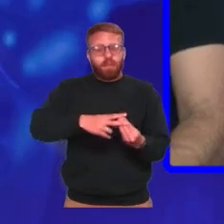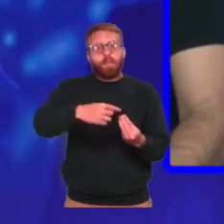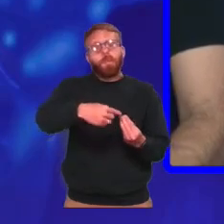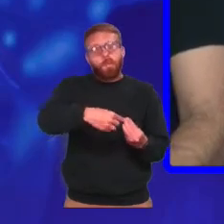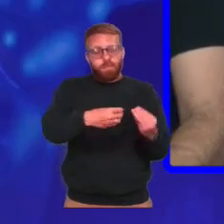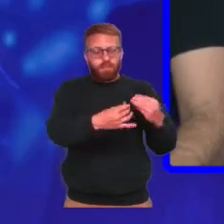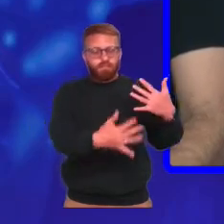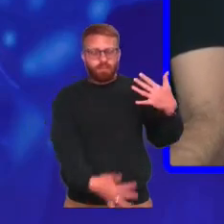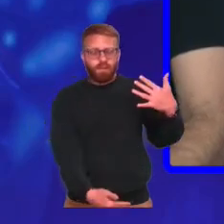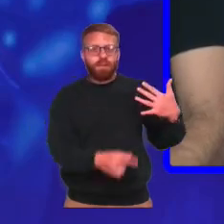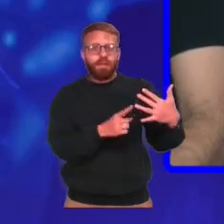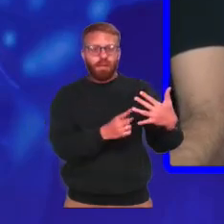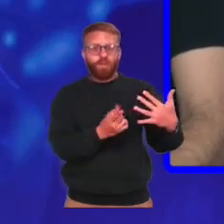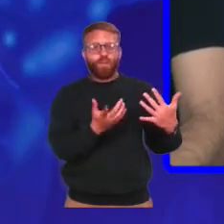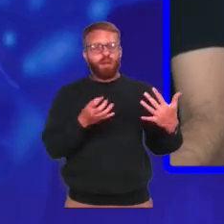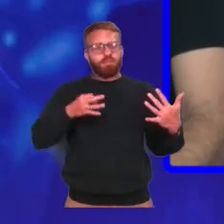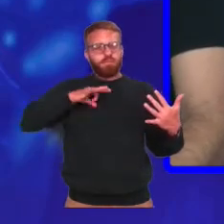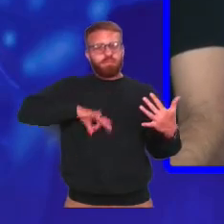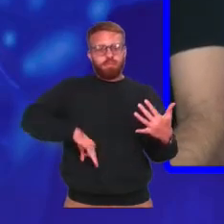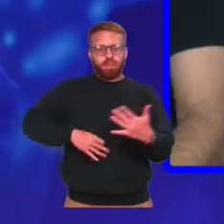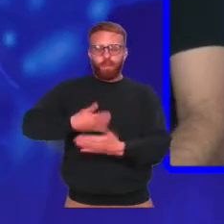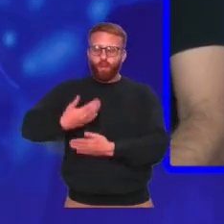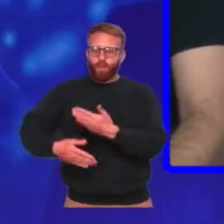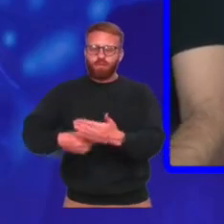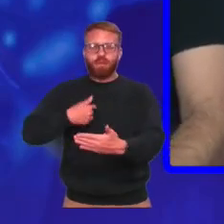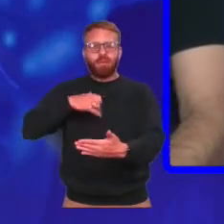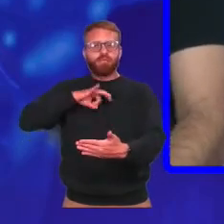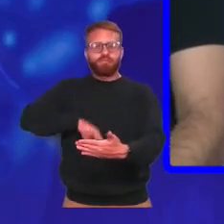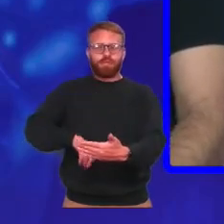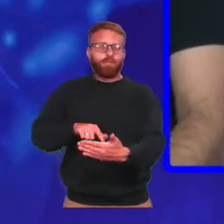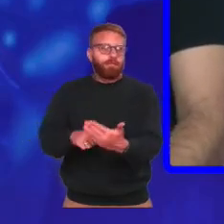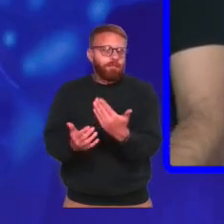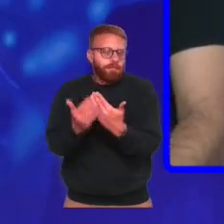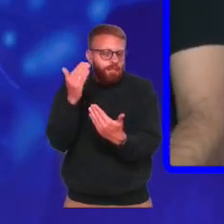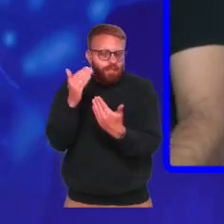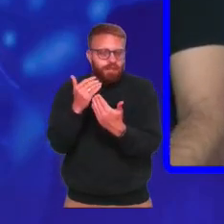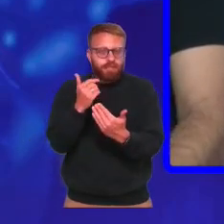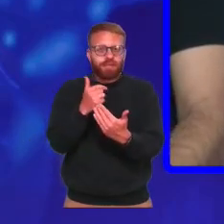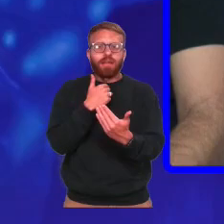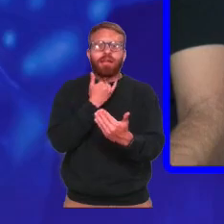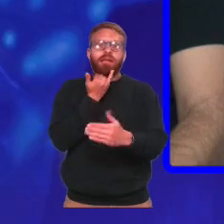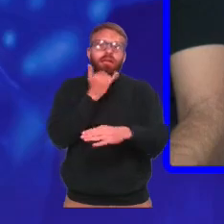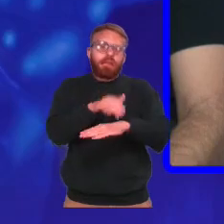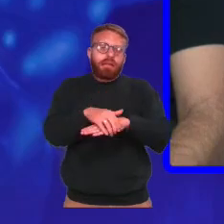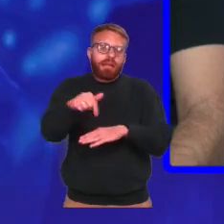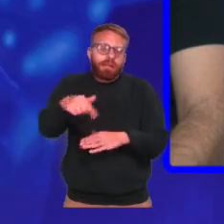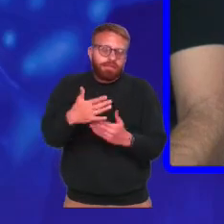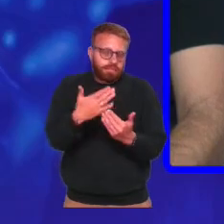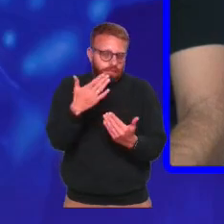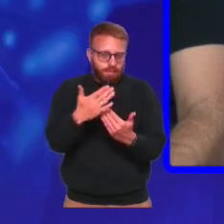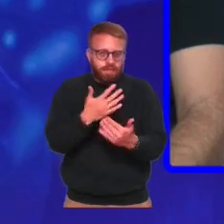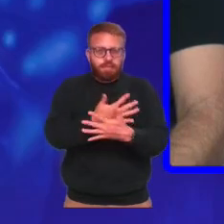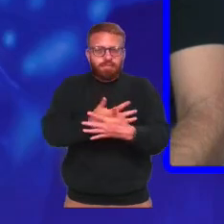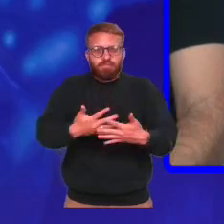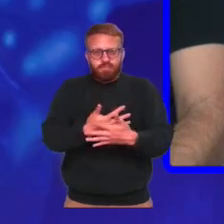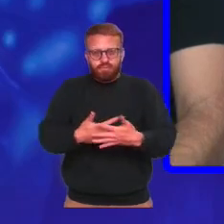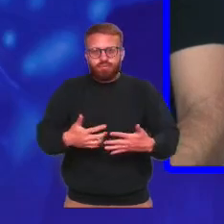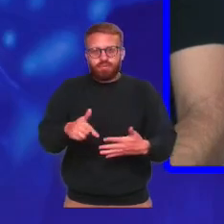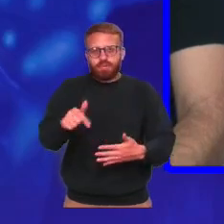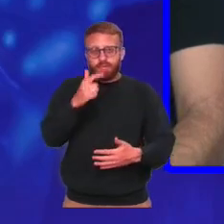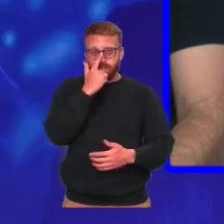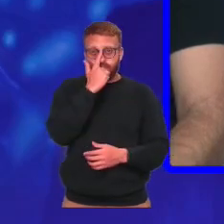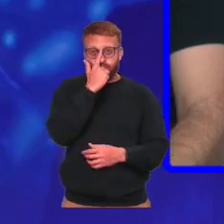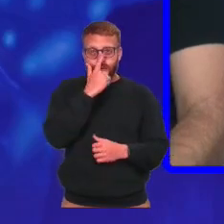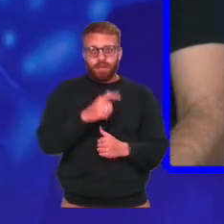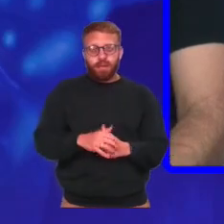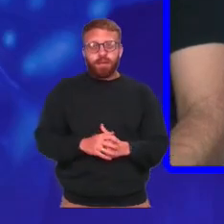process, and we can run all the assets that our outsourcers provide us. So that way we have a way to benchmark